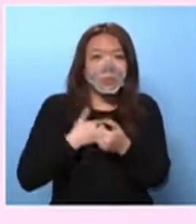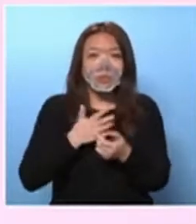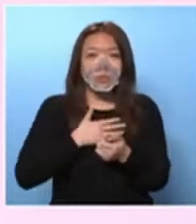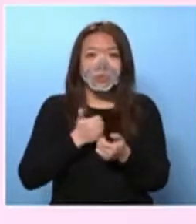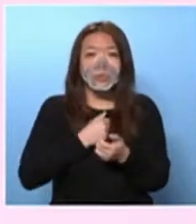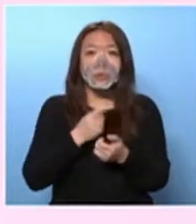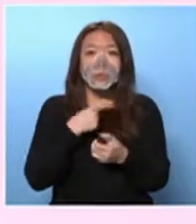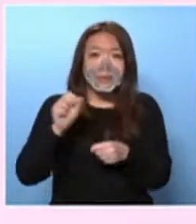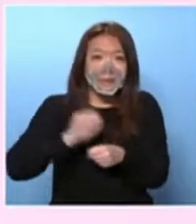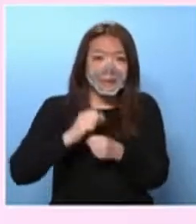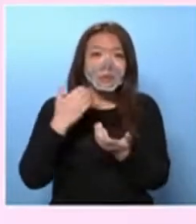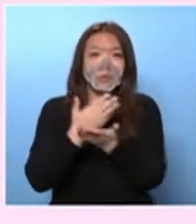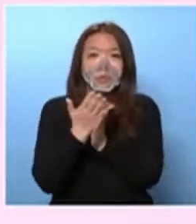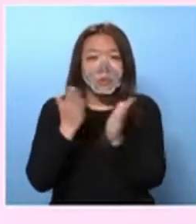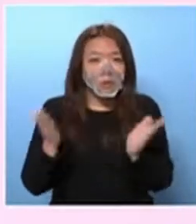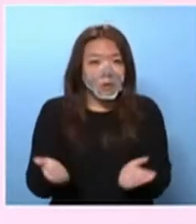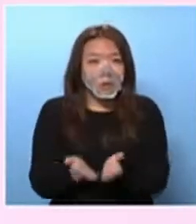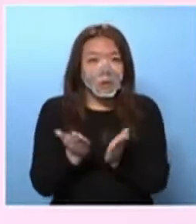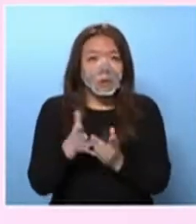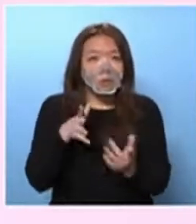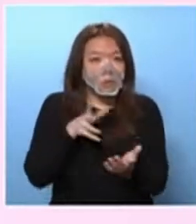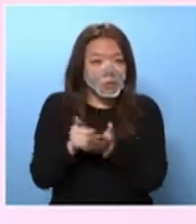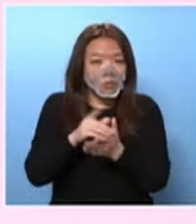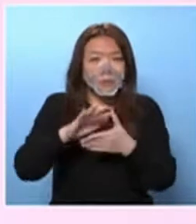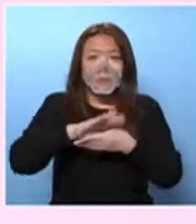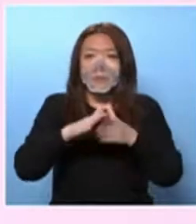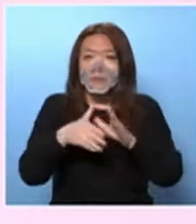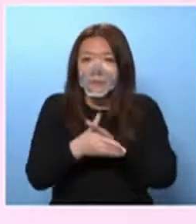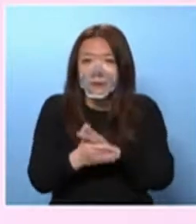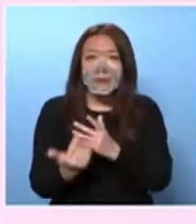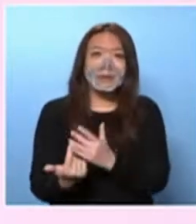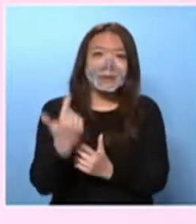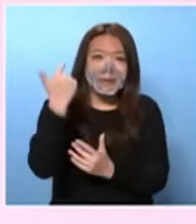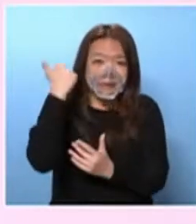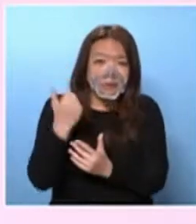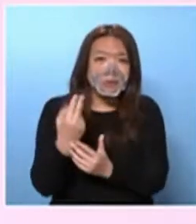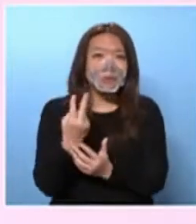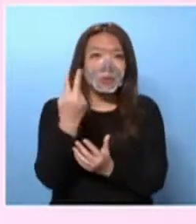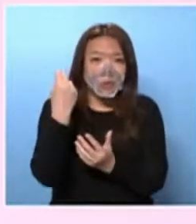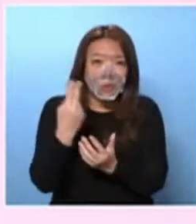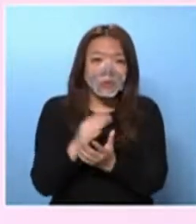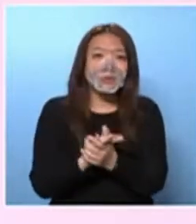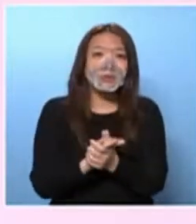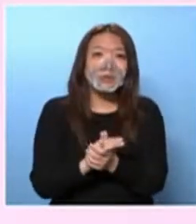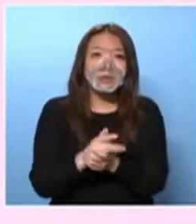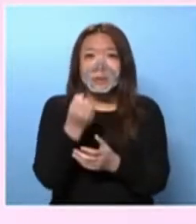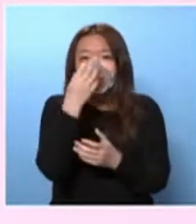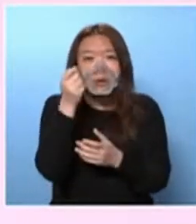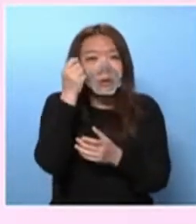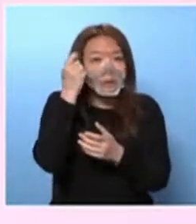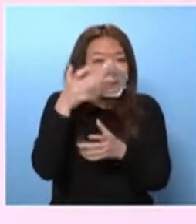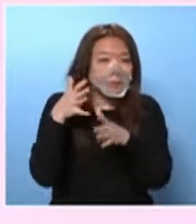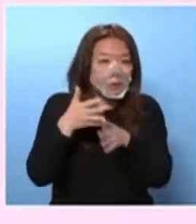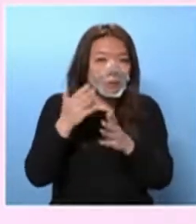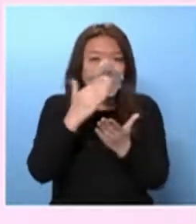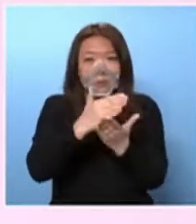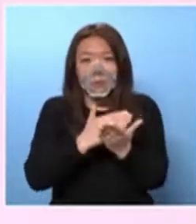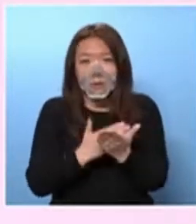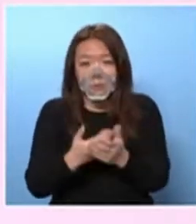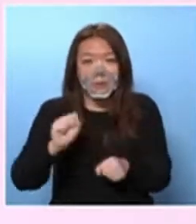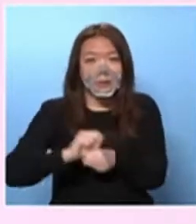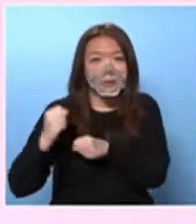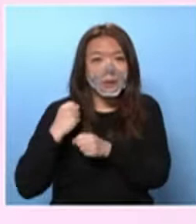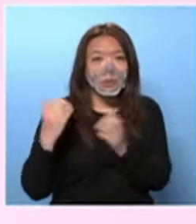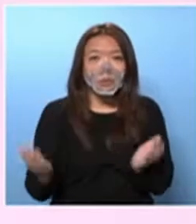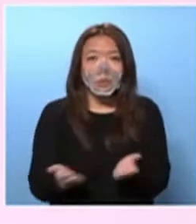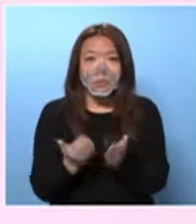In light of fierce regional competition, we will get well prepared by providing additional resources for the promotion of cultural, heritage, and green tourism